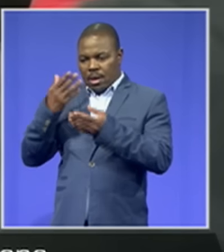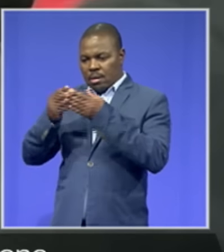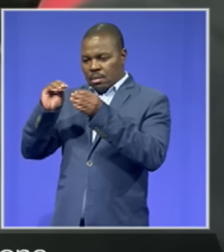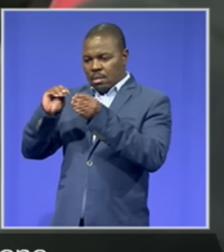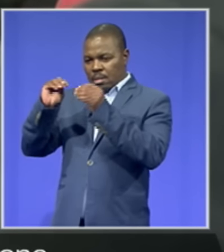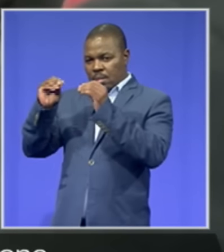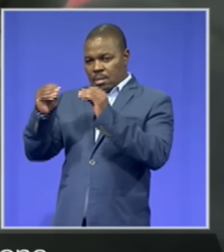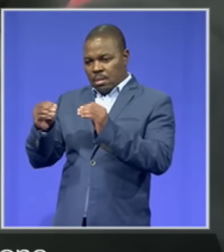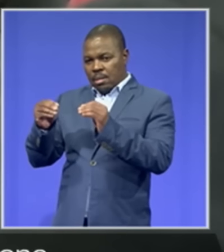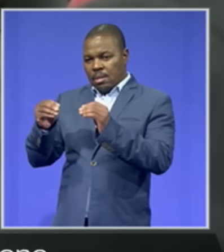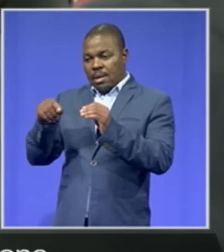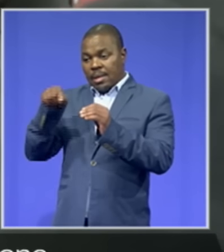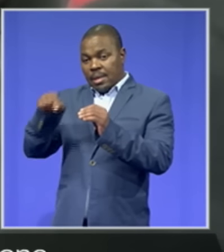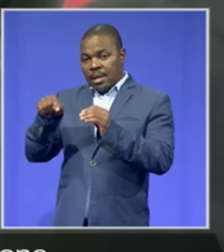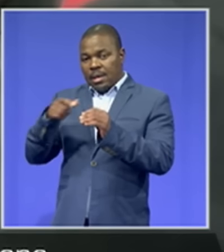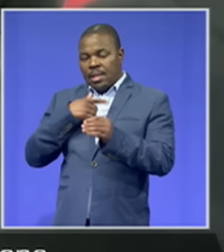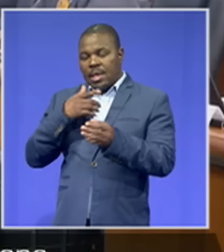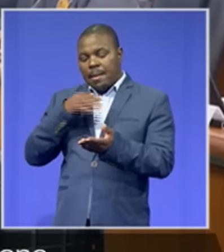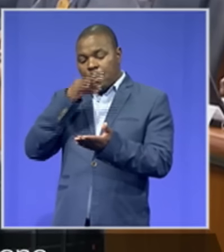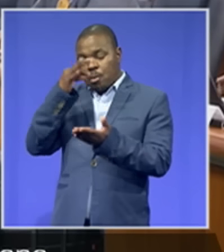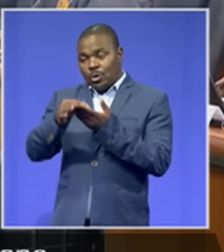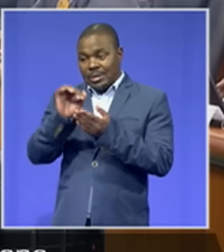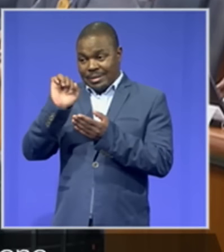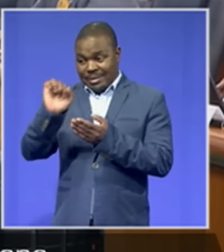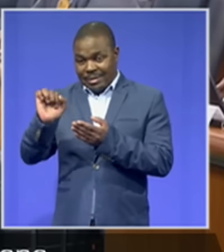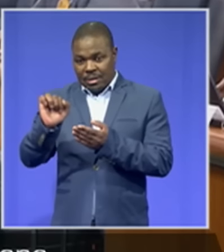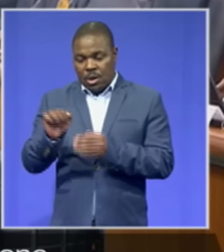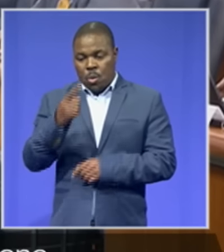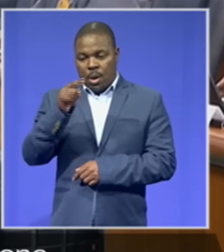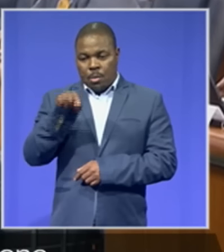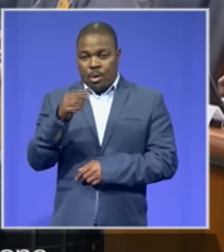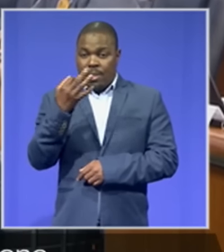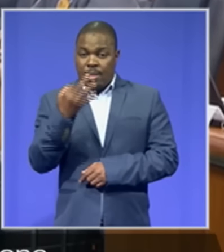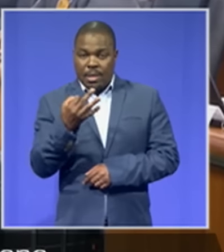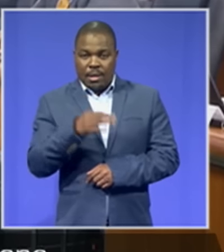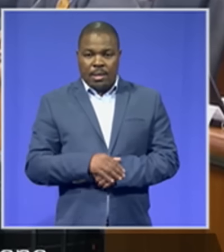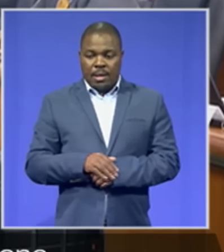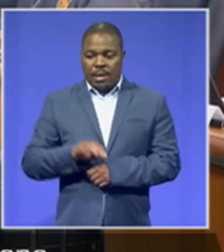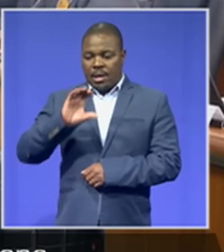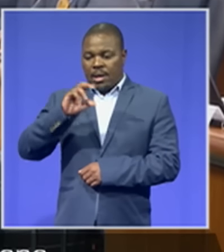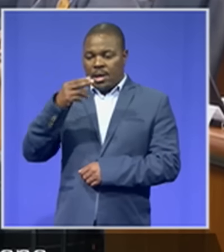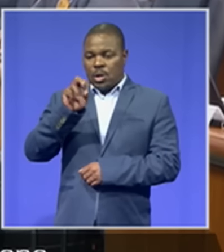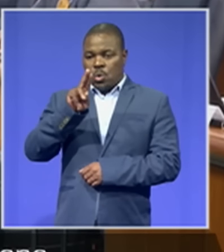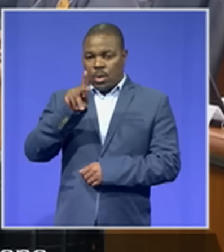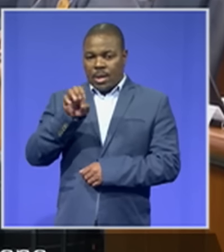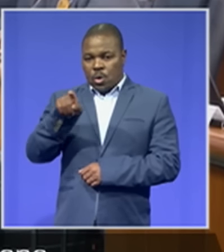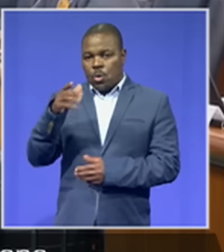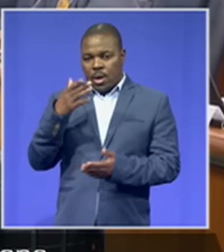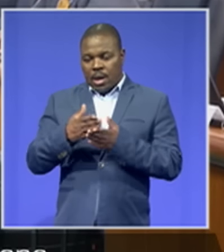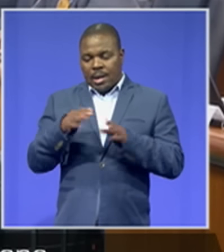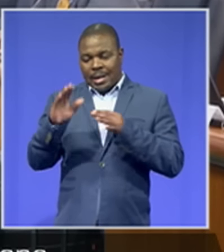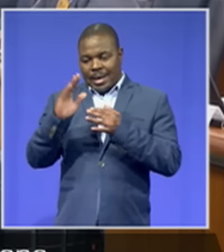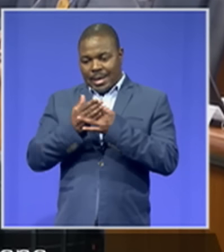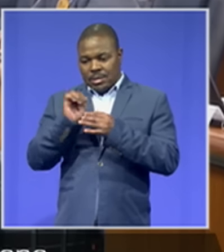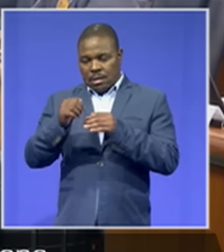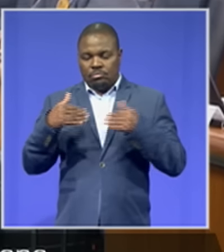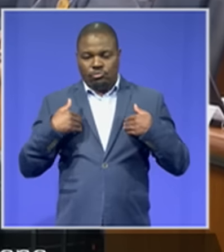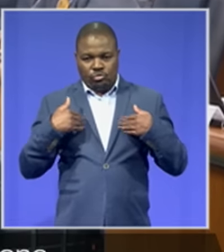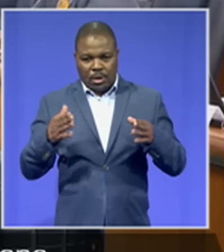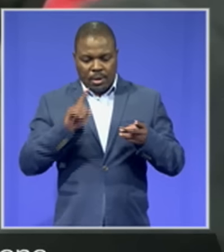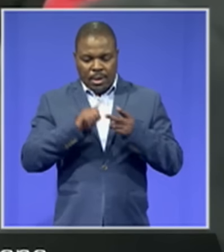relief sought in the notice of motion. 1.3. Advocate Chauke will open his case and commence